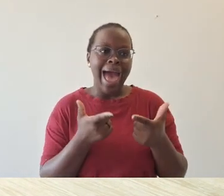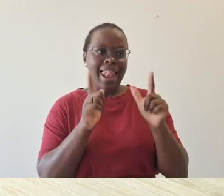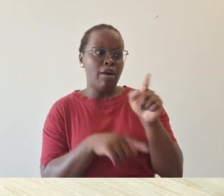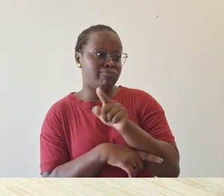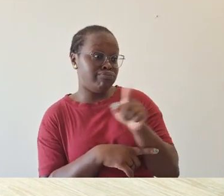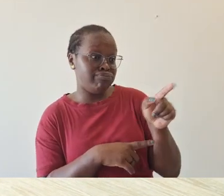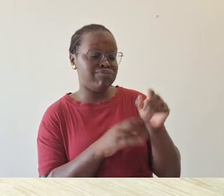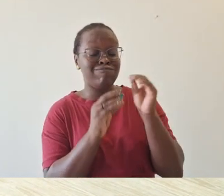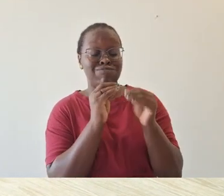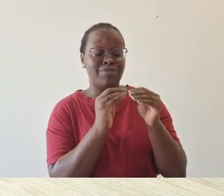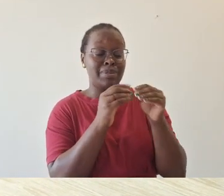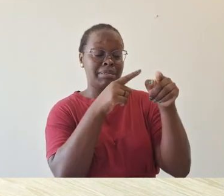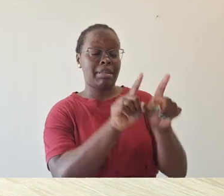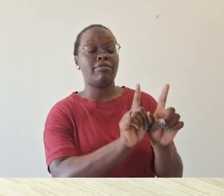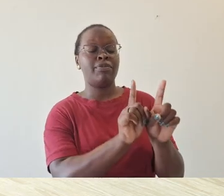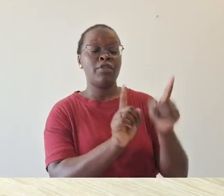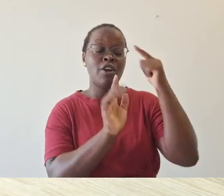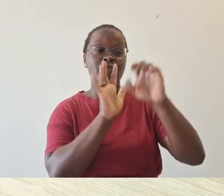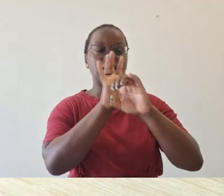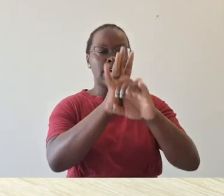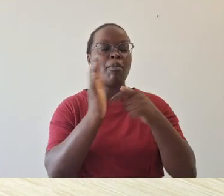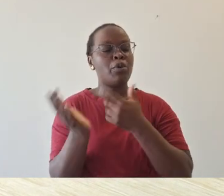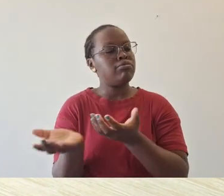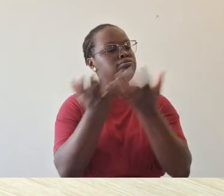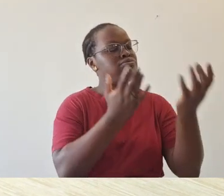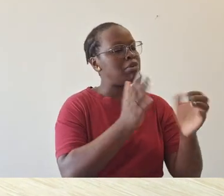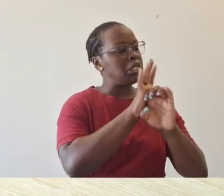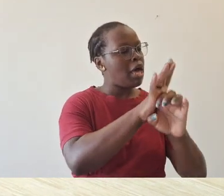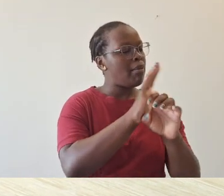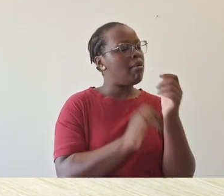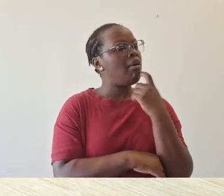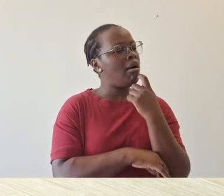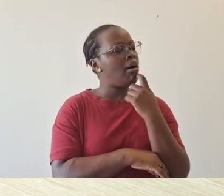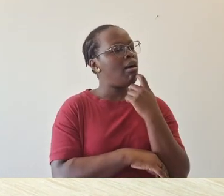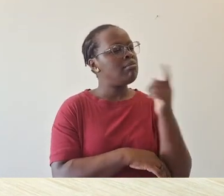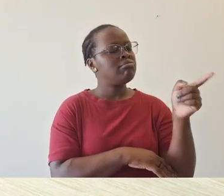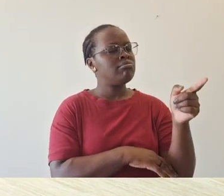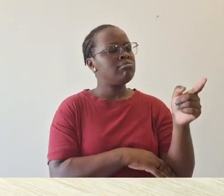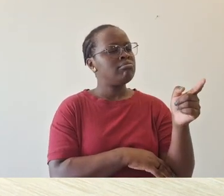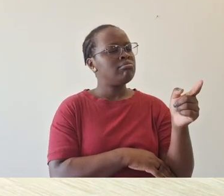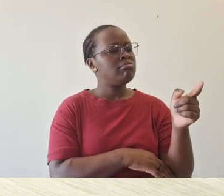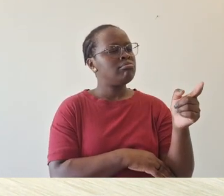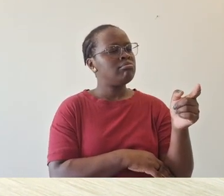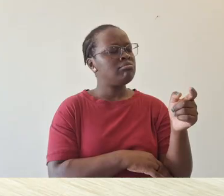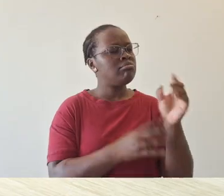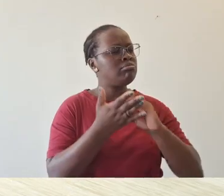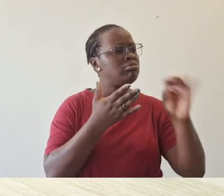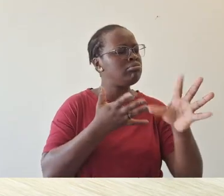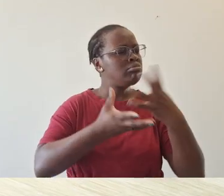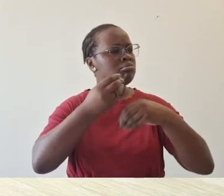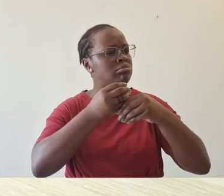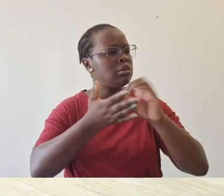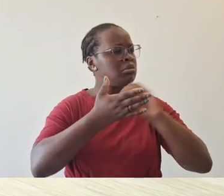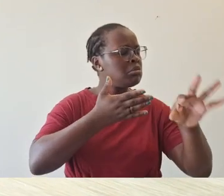them to design it. So all we gave was an example, and the example is not what was actually utilized. The timestamps, everything was made different. The activities